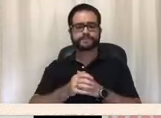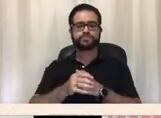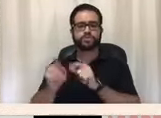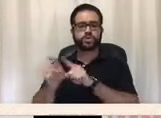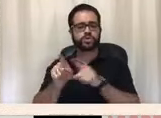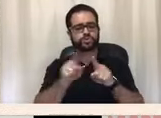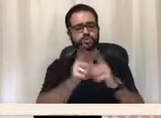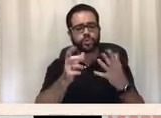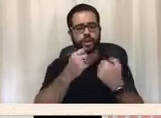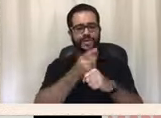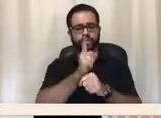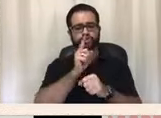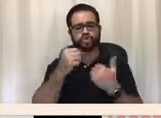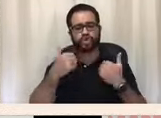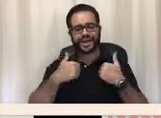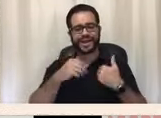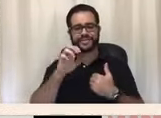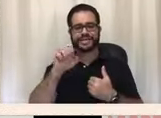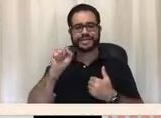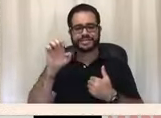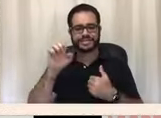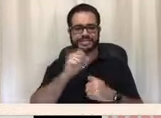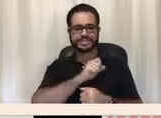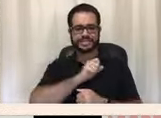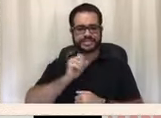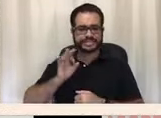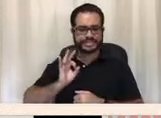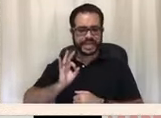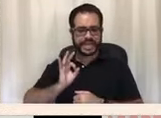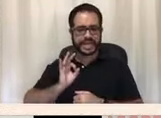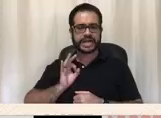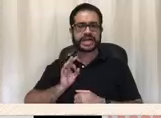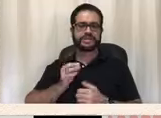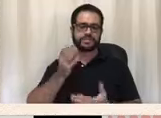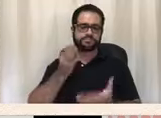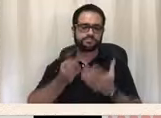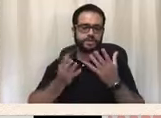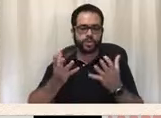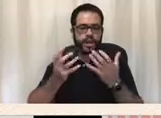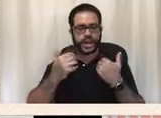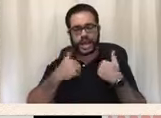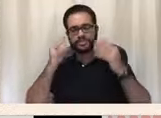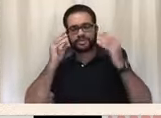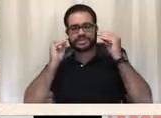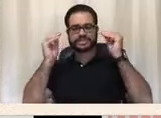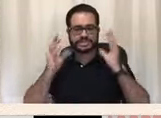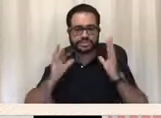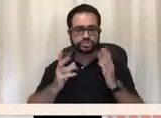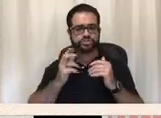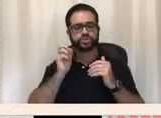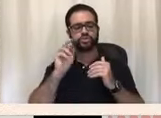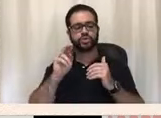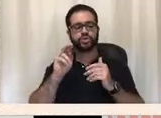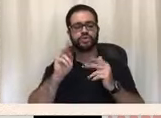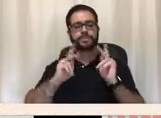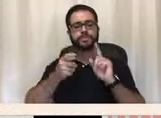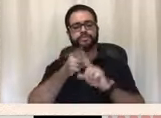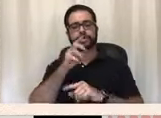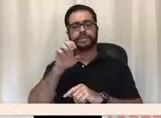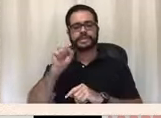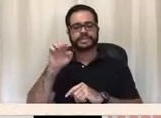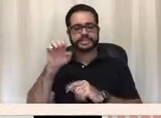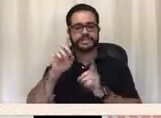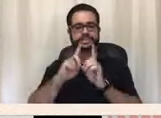ESE staff. You may want to have some teachers or even someone from the ESE department at